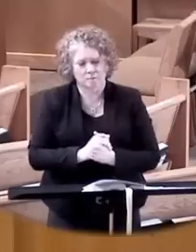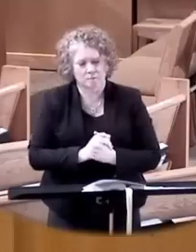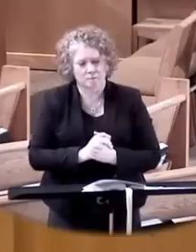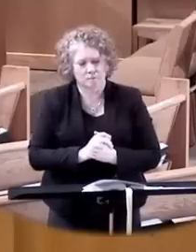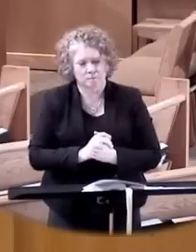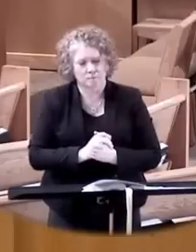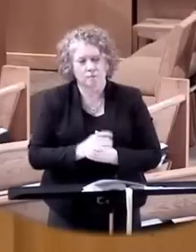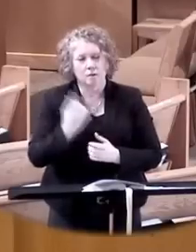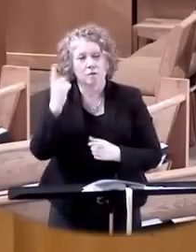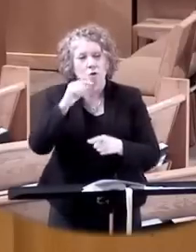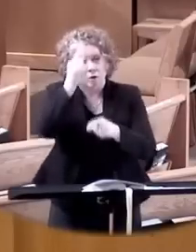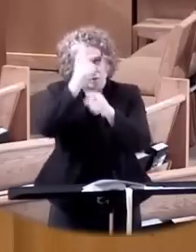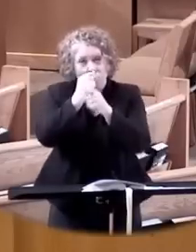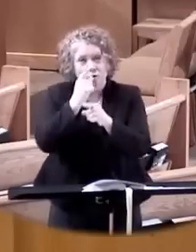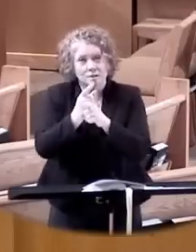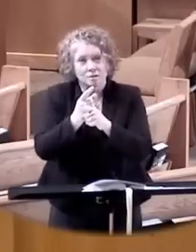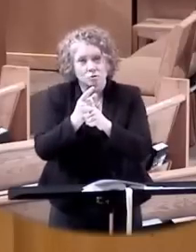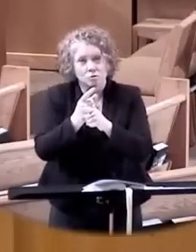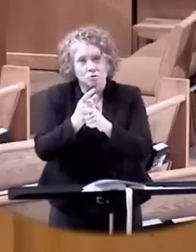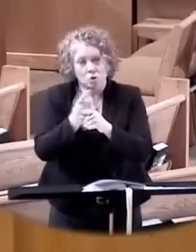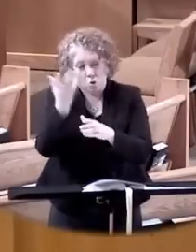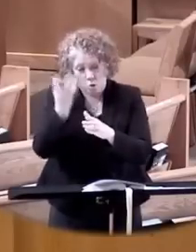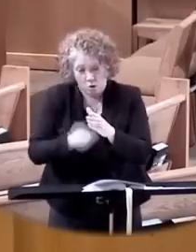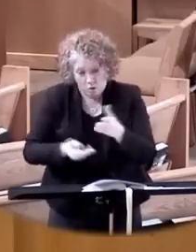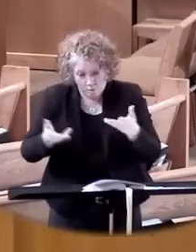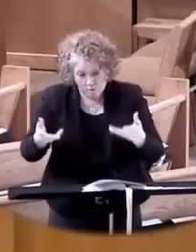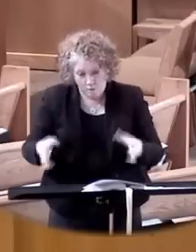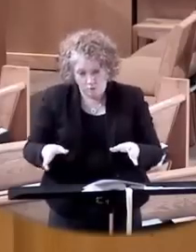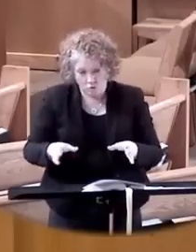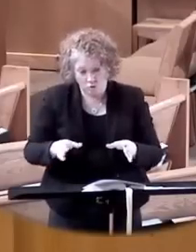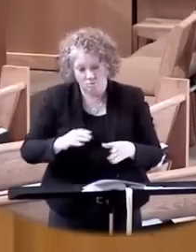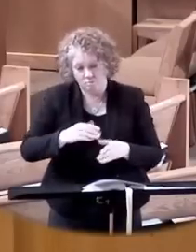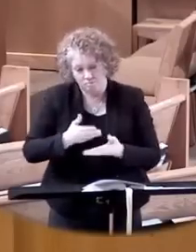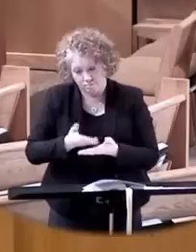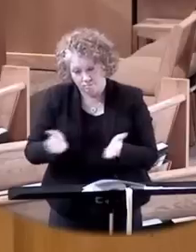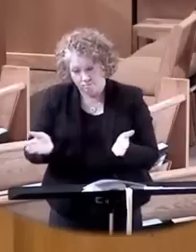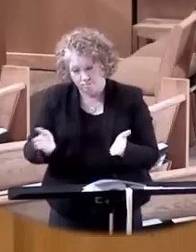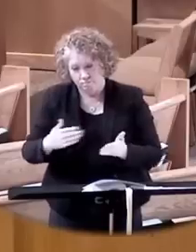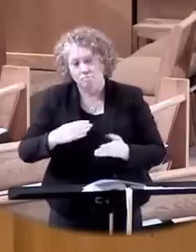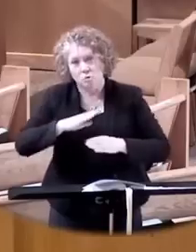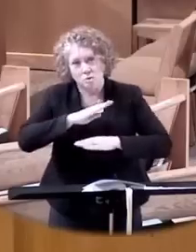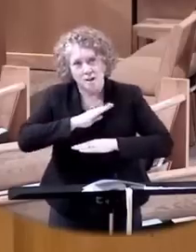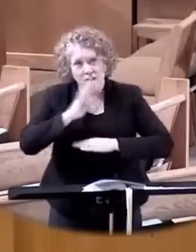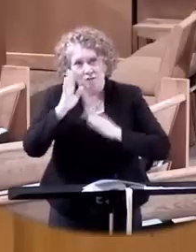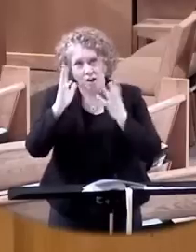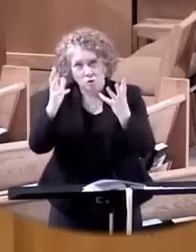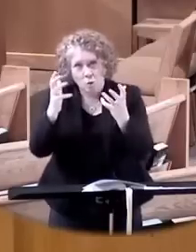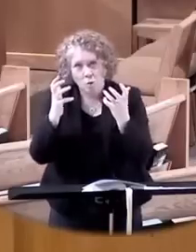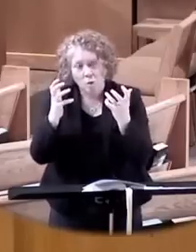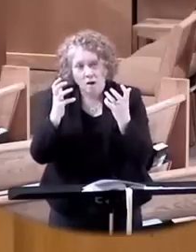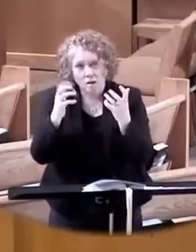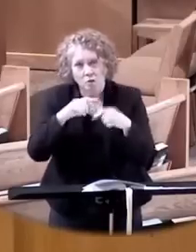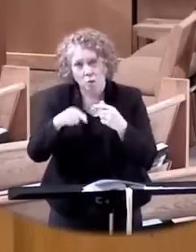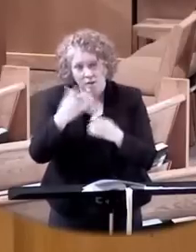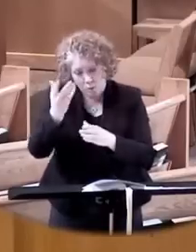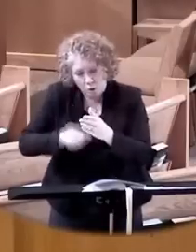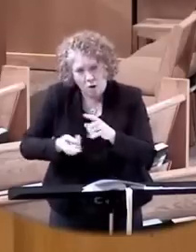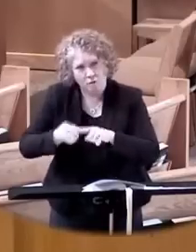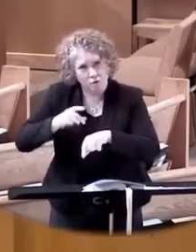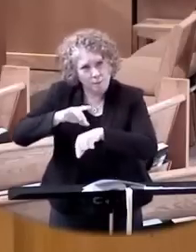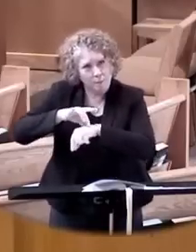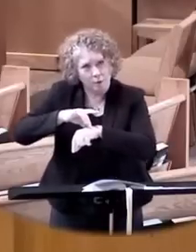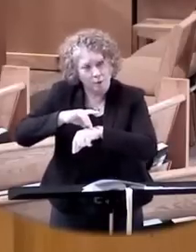our departed brothers and sisters, and to all who were pleasing to you at their passing from this life, give